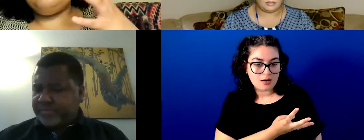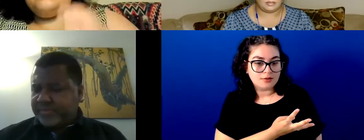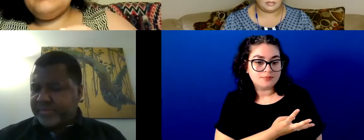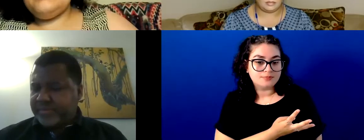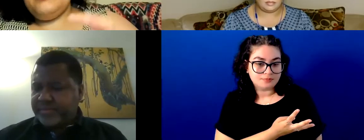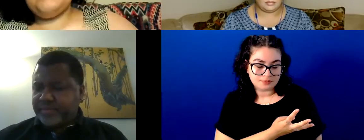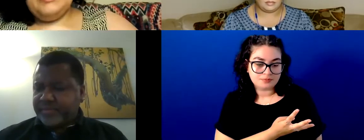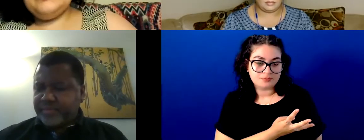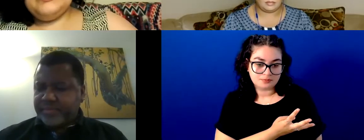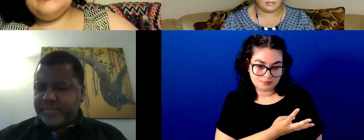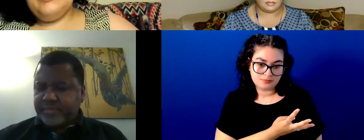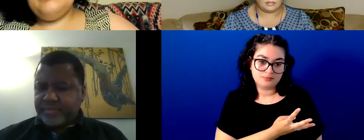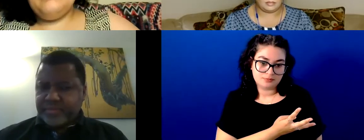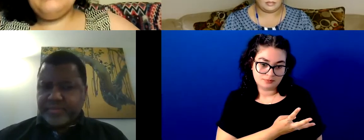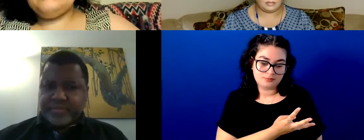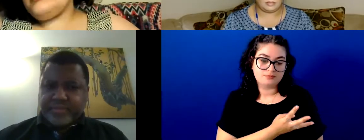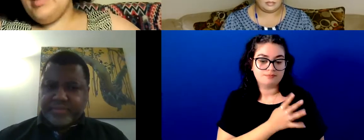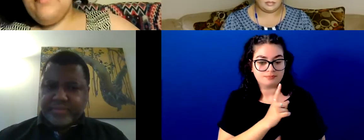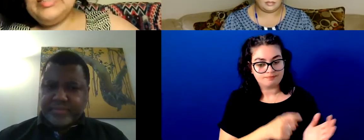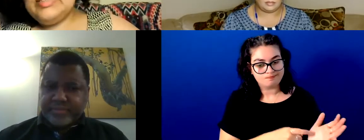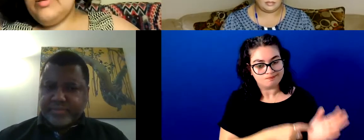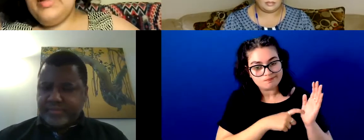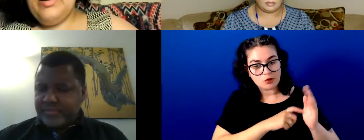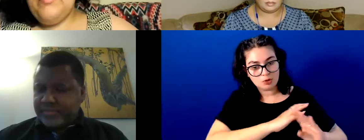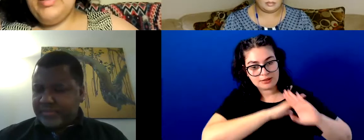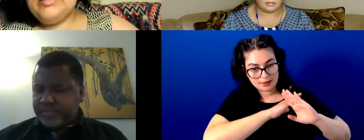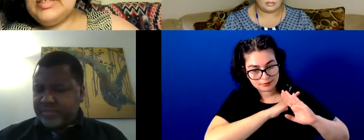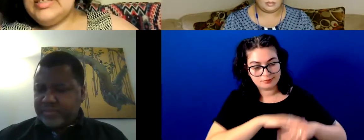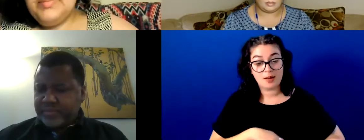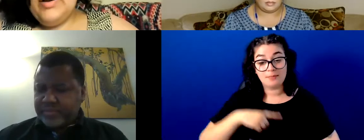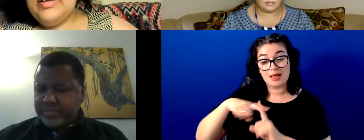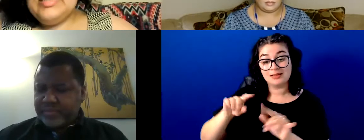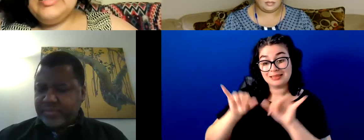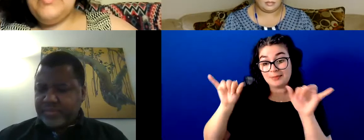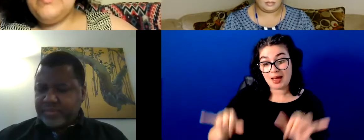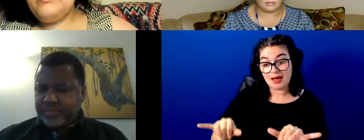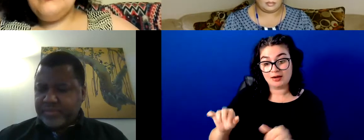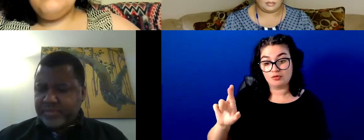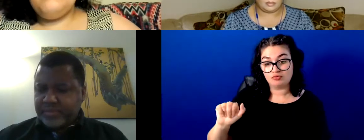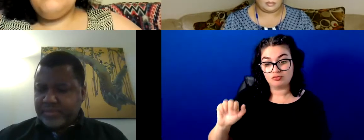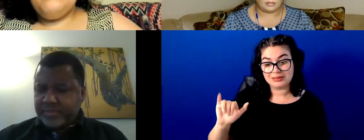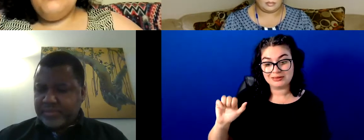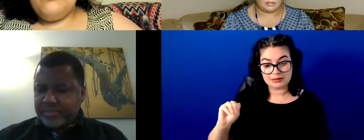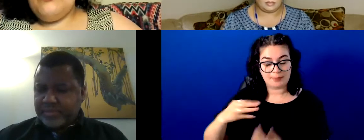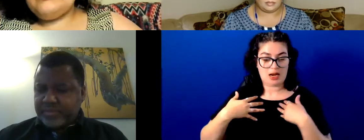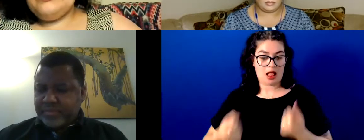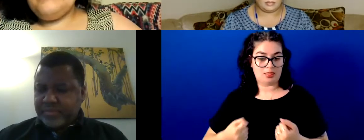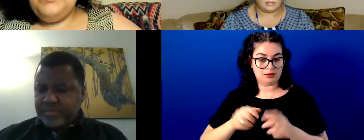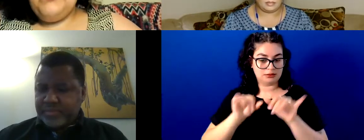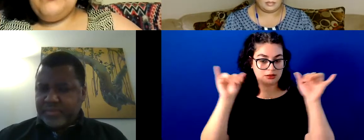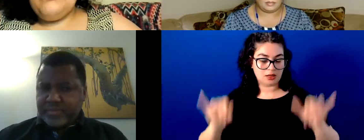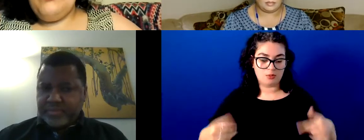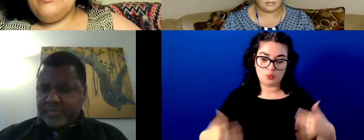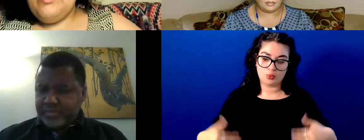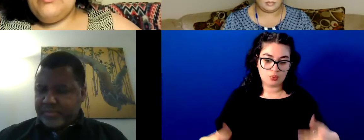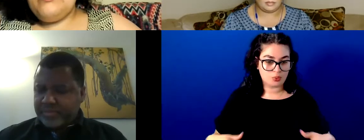the need and protection, and then the systematic racism in our medical system and our health system constantly leaves